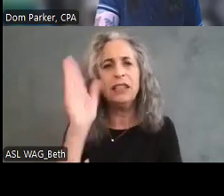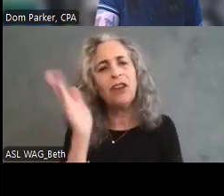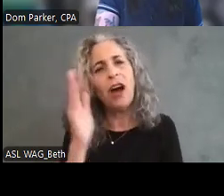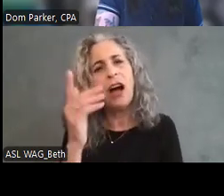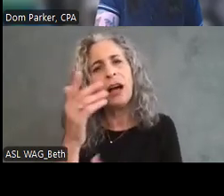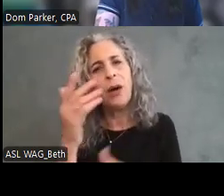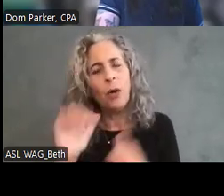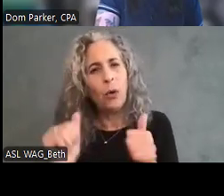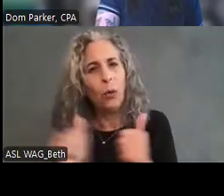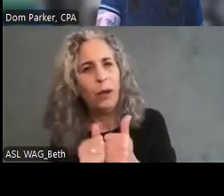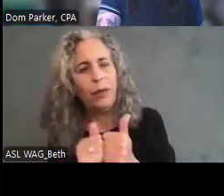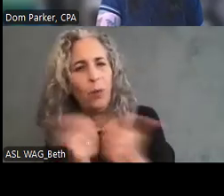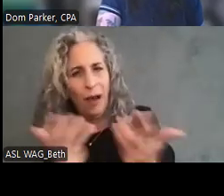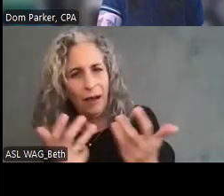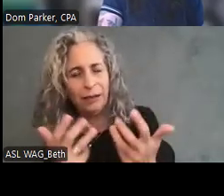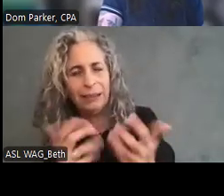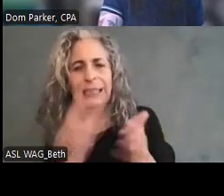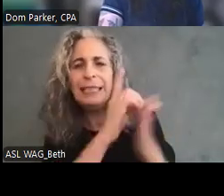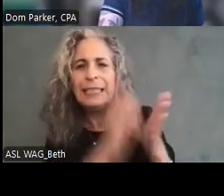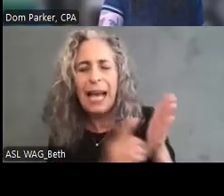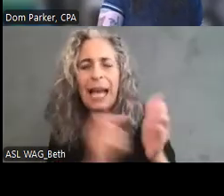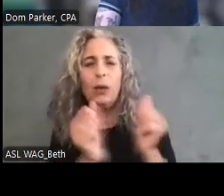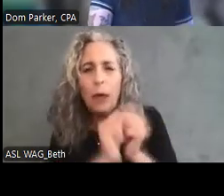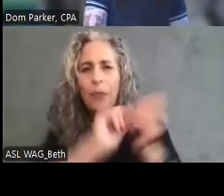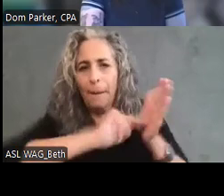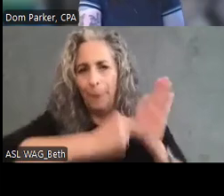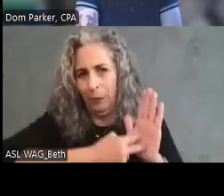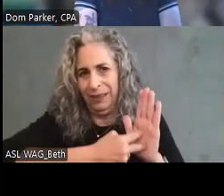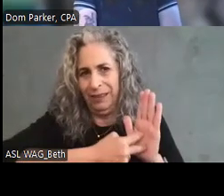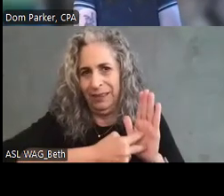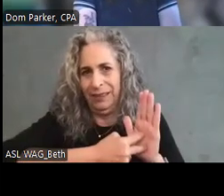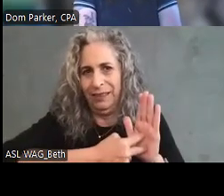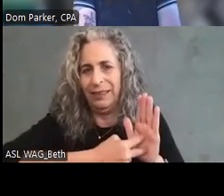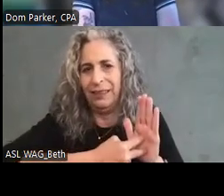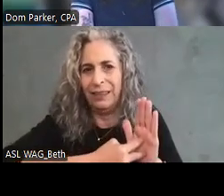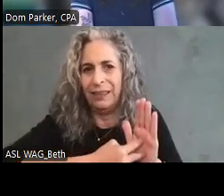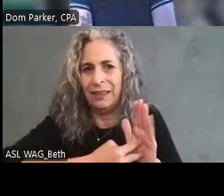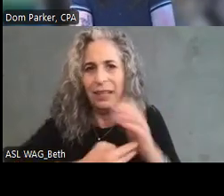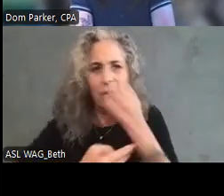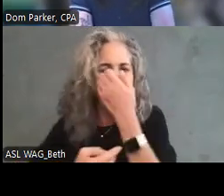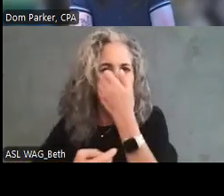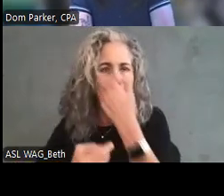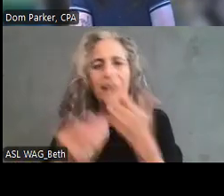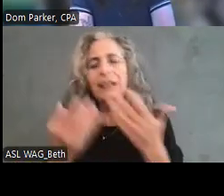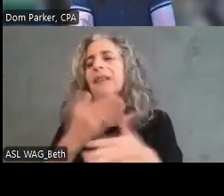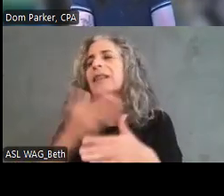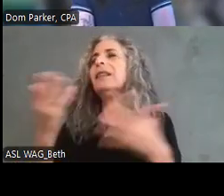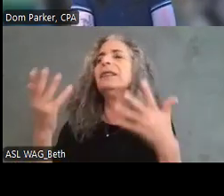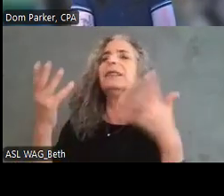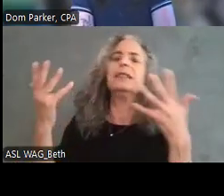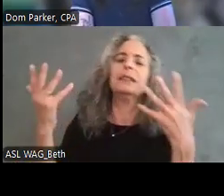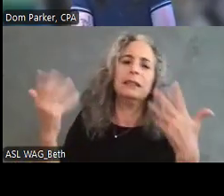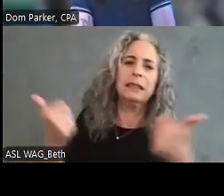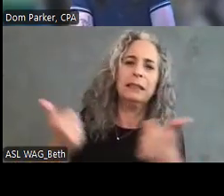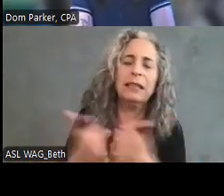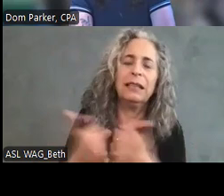design with a purpose, not only a difference, but a purpose. So at the end of the day, people play games for fun and